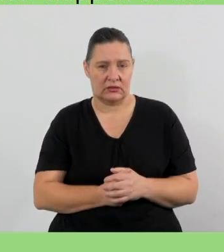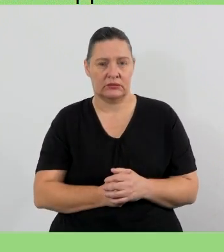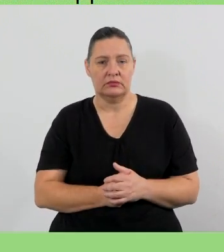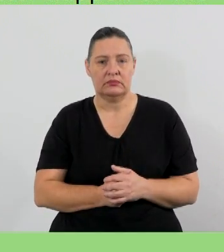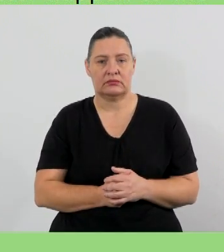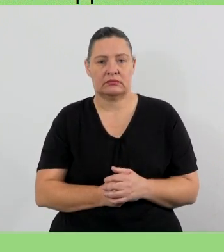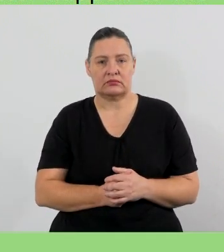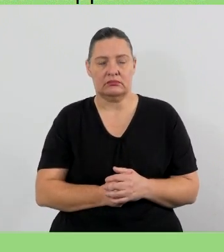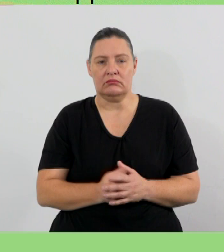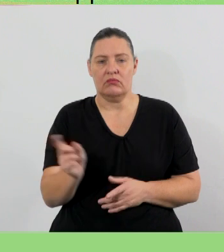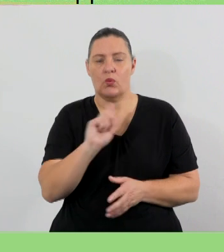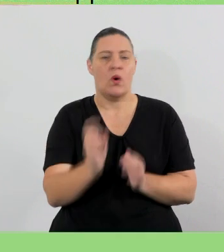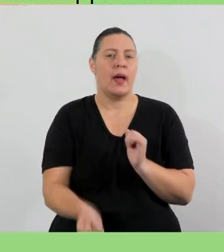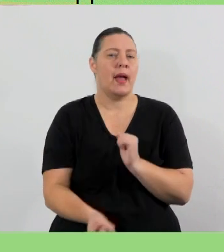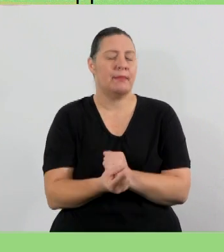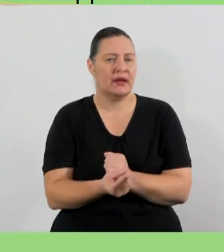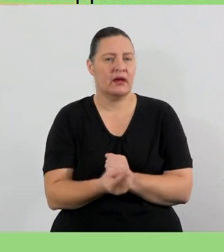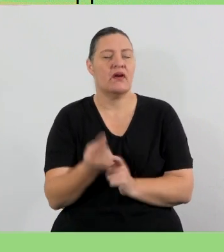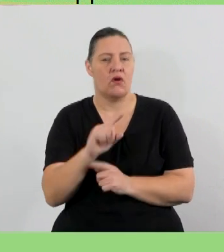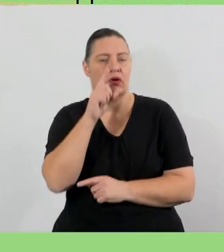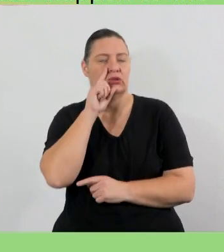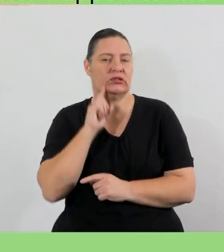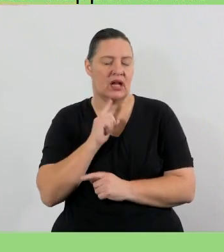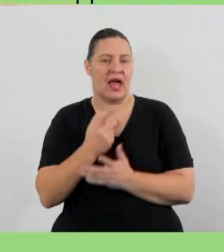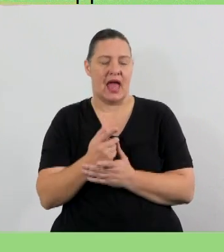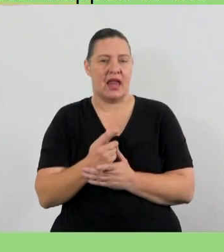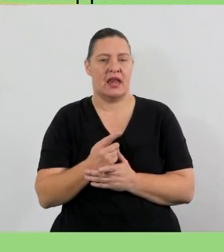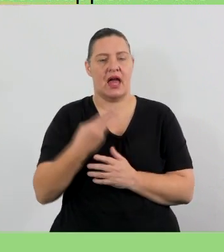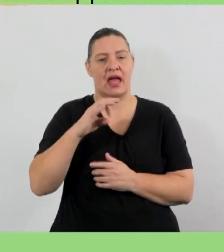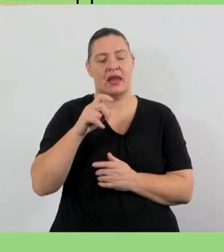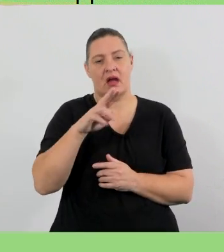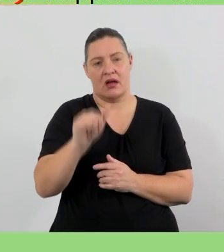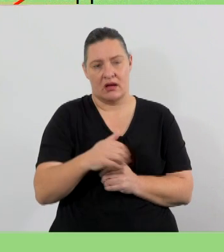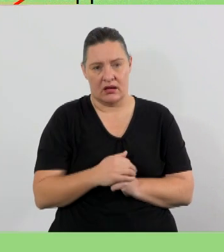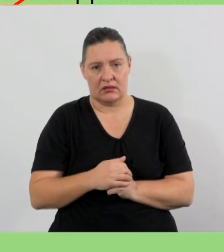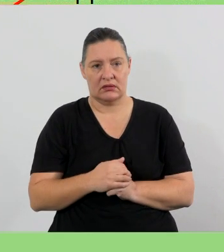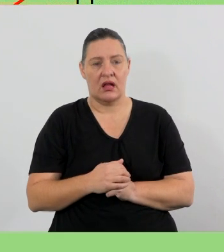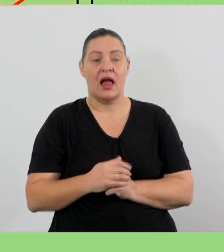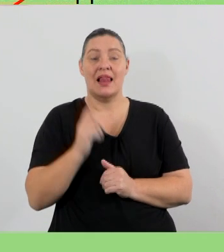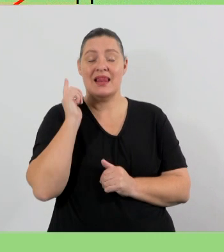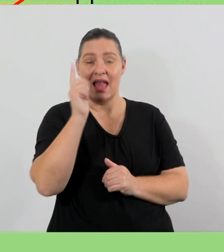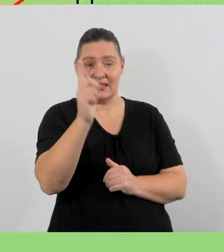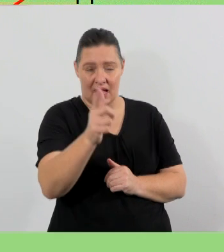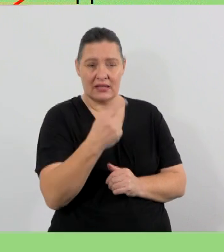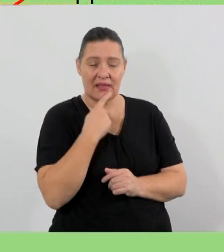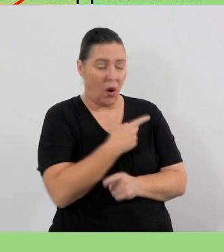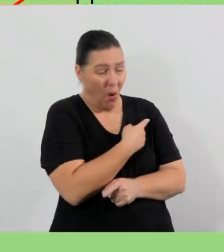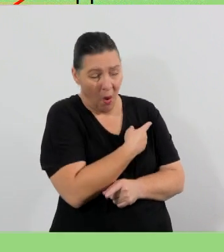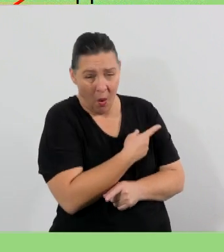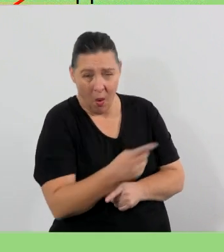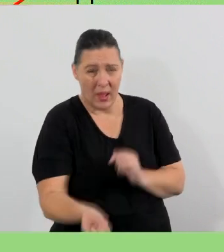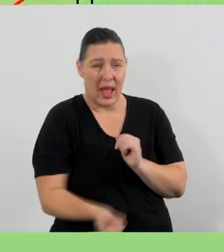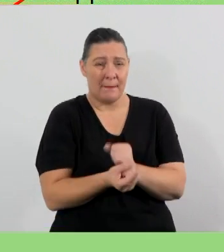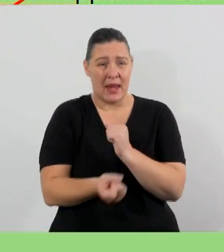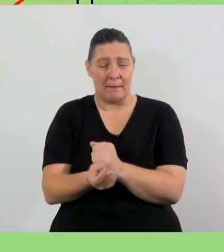What would later happen to the cheetah and the hyena? So now the term later tells us that after all of